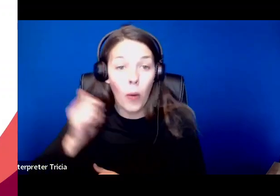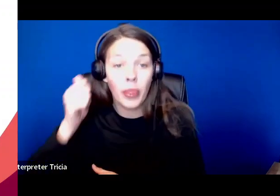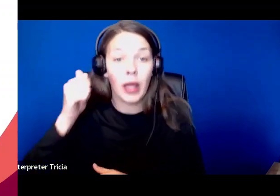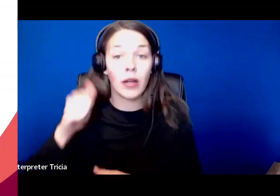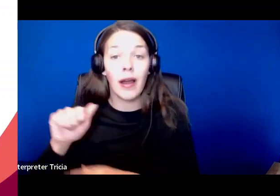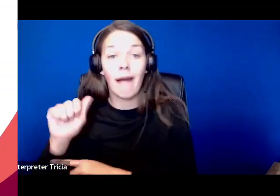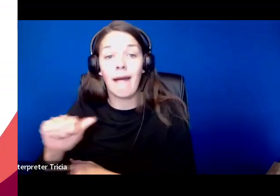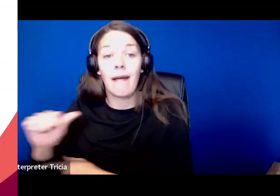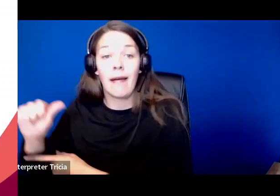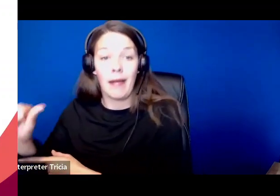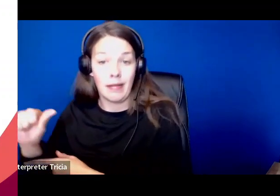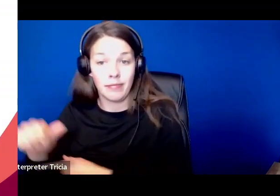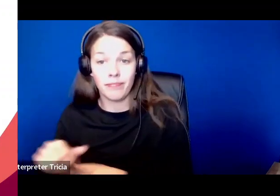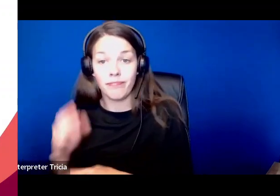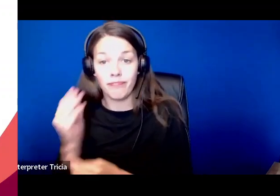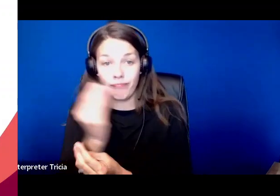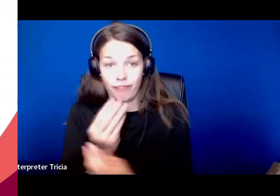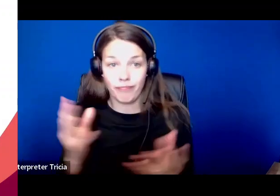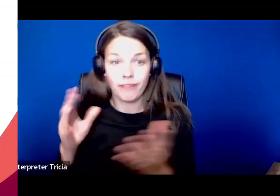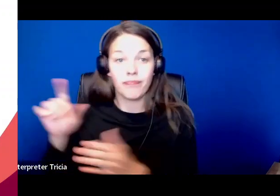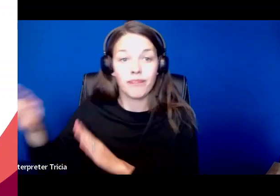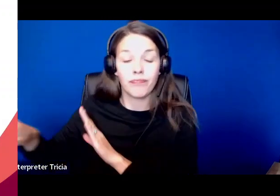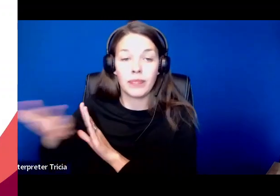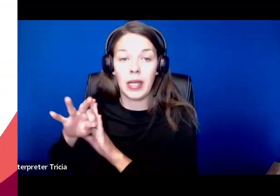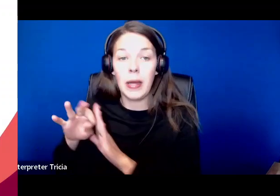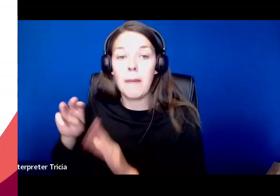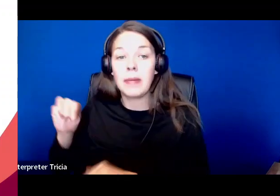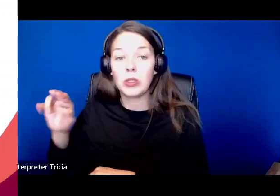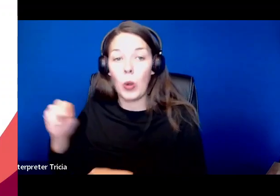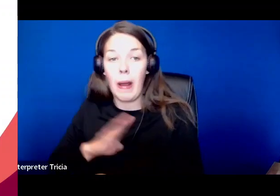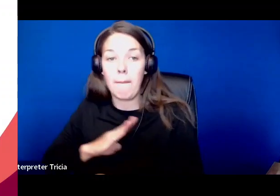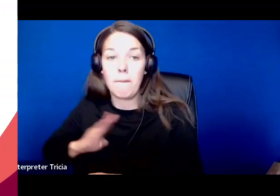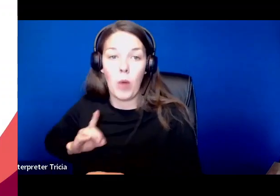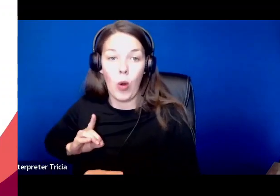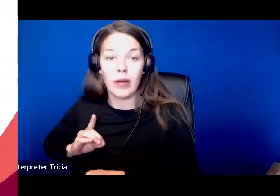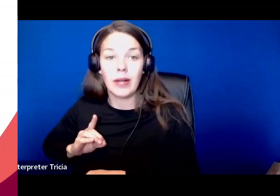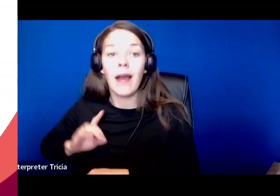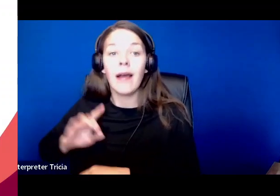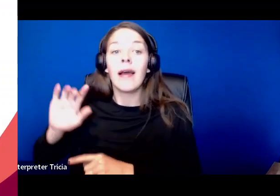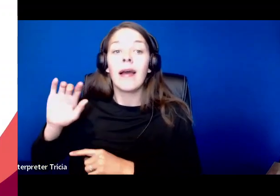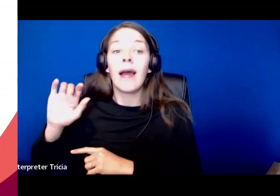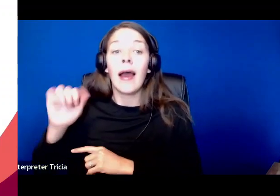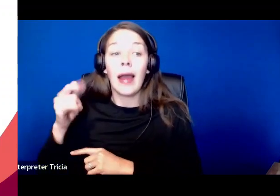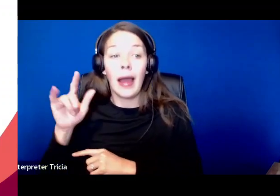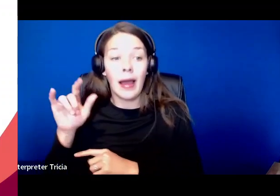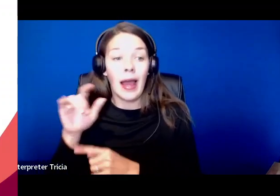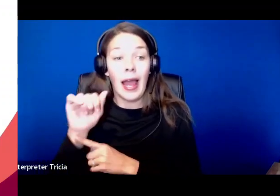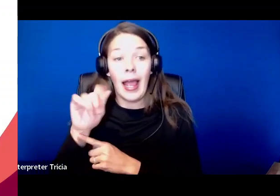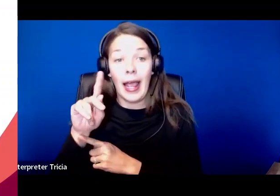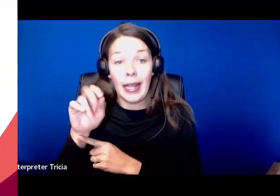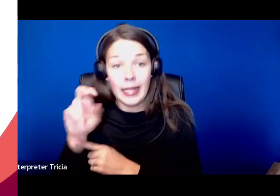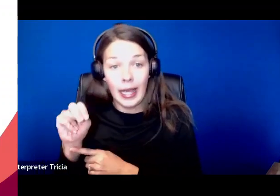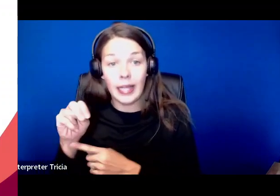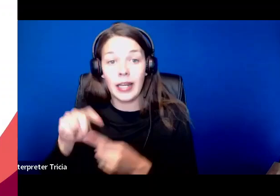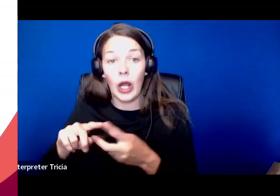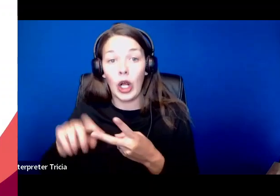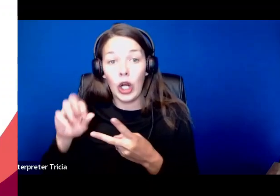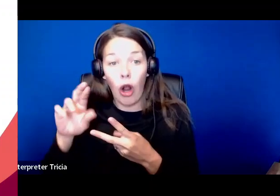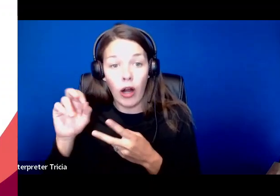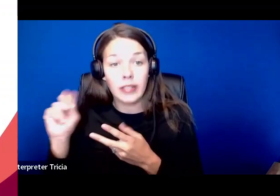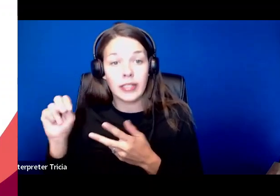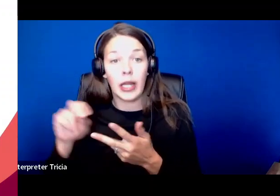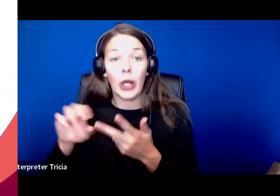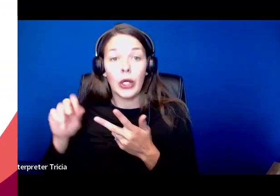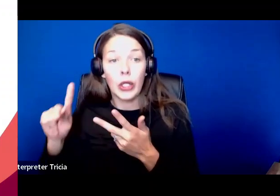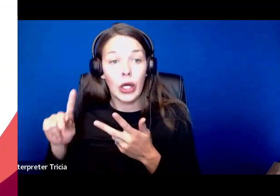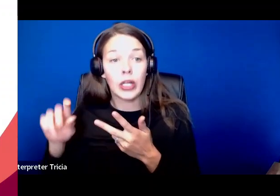on Aging's PSA is designated by the Minnesota Board on Aging to include Aiken, Carlton, Cook, Itasca, Koochiching, Lake, and St.